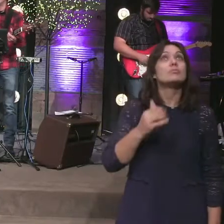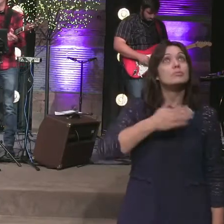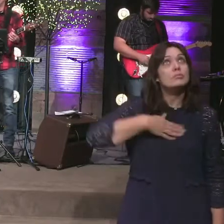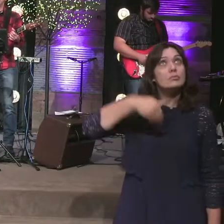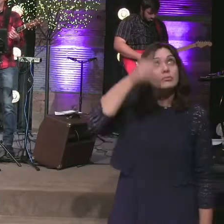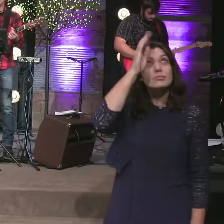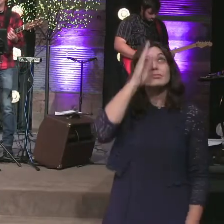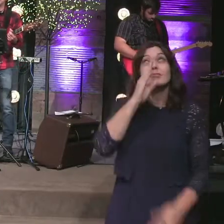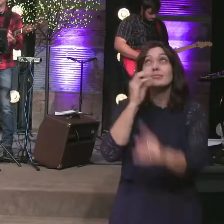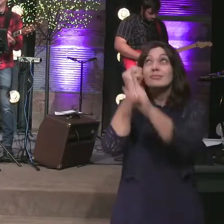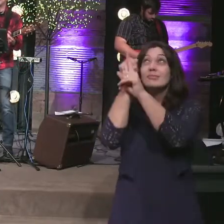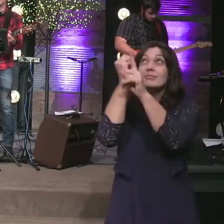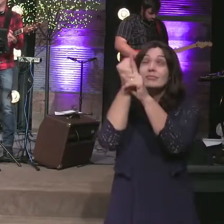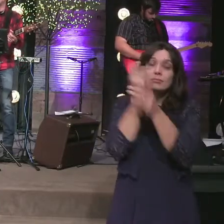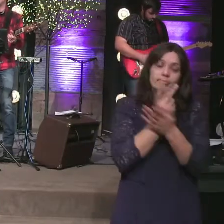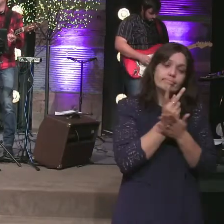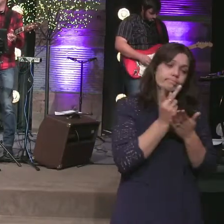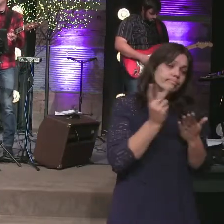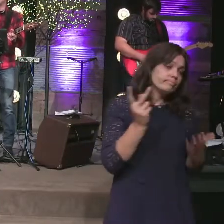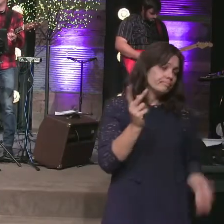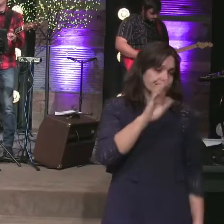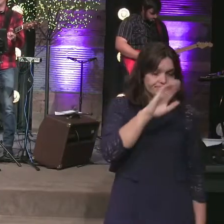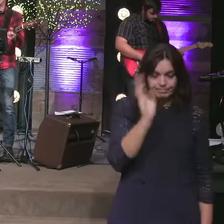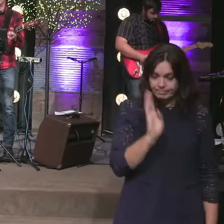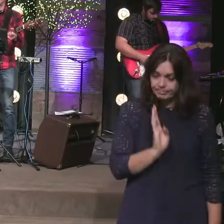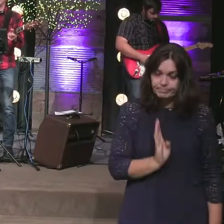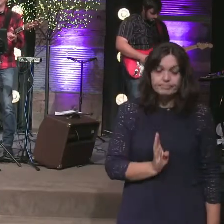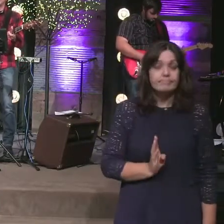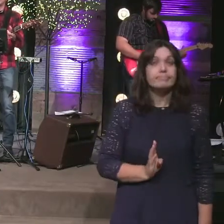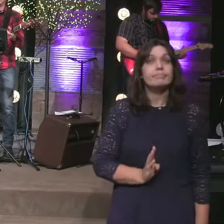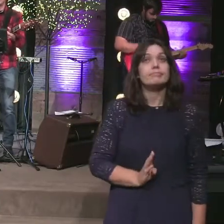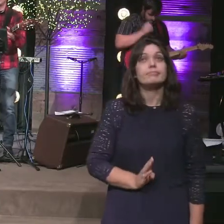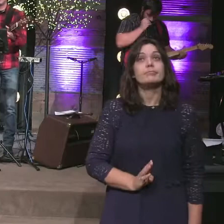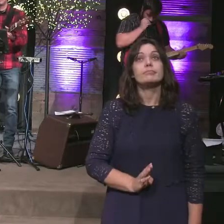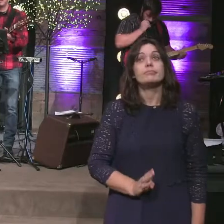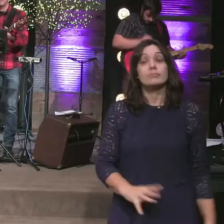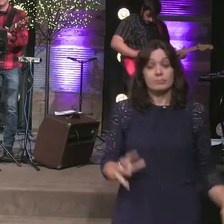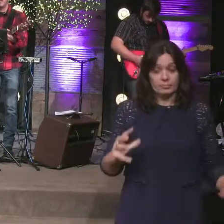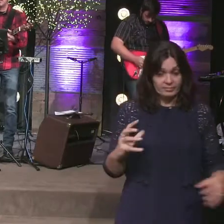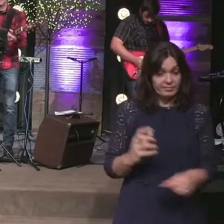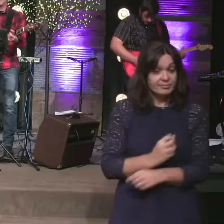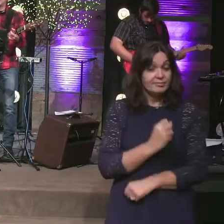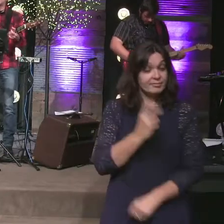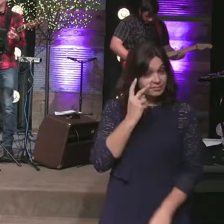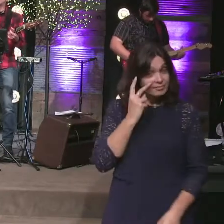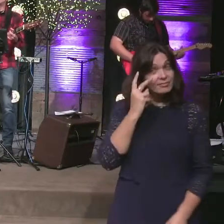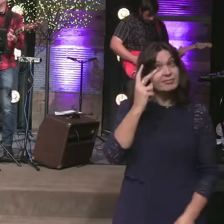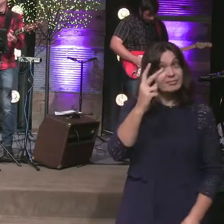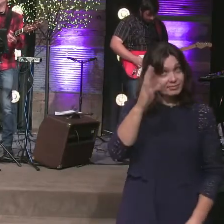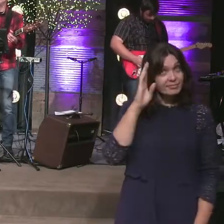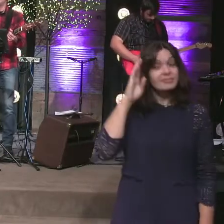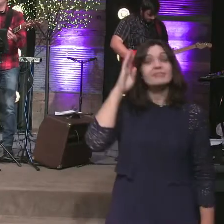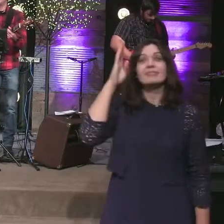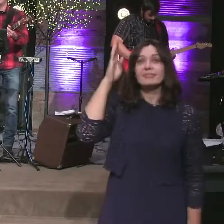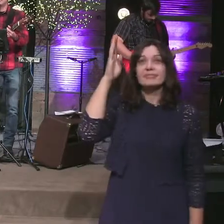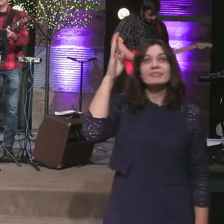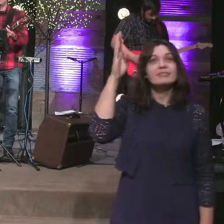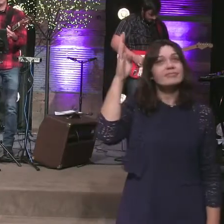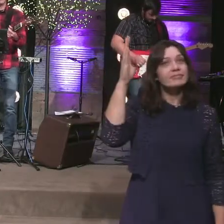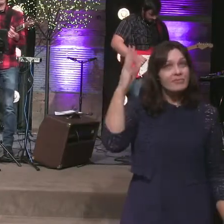Oh, my God will never fail. I'm gonna see a